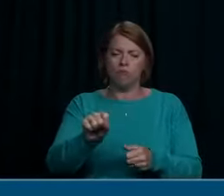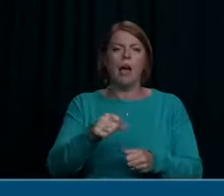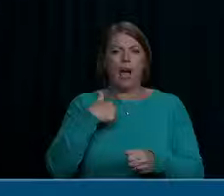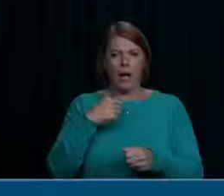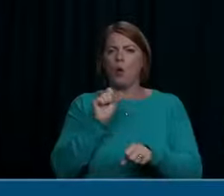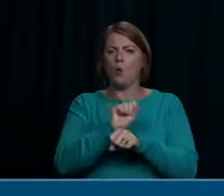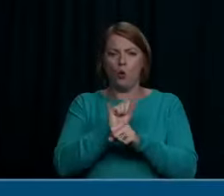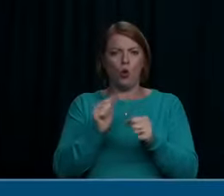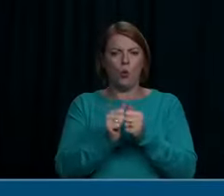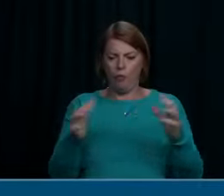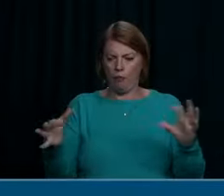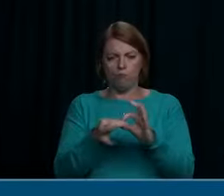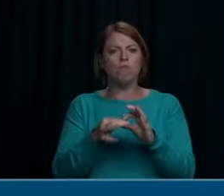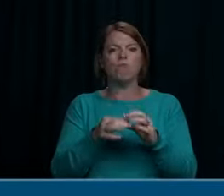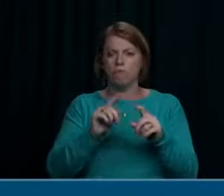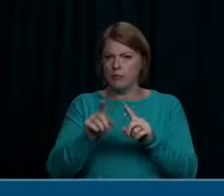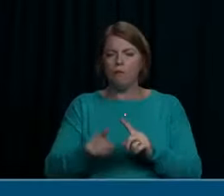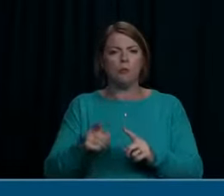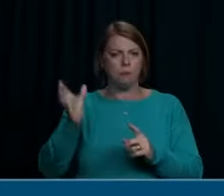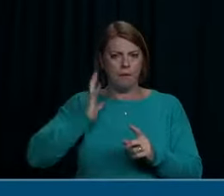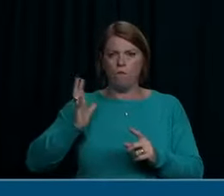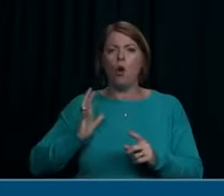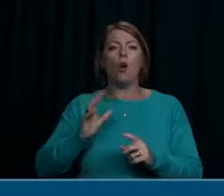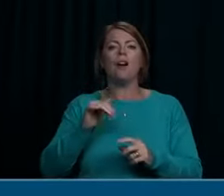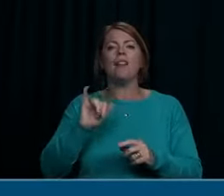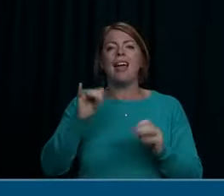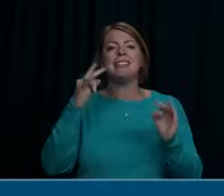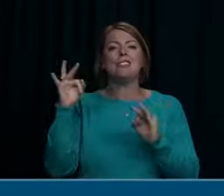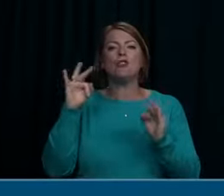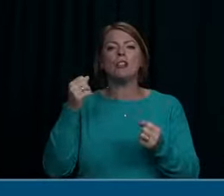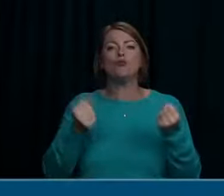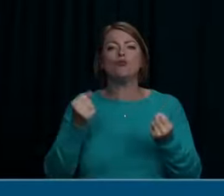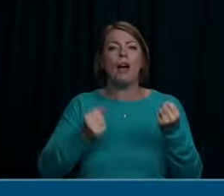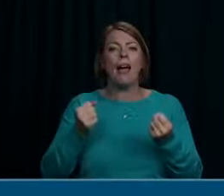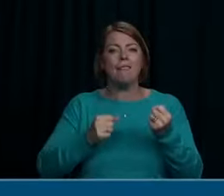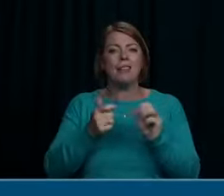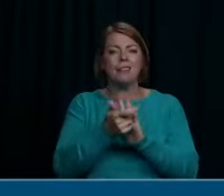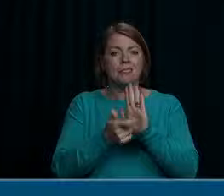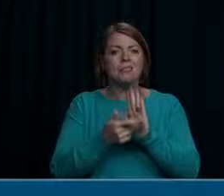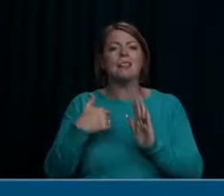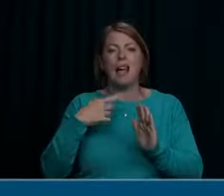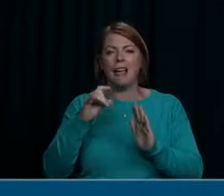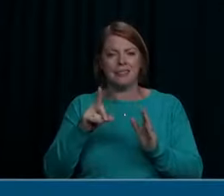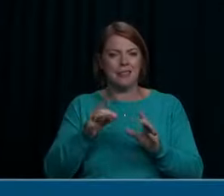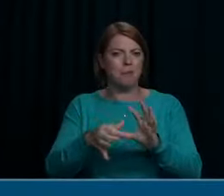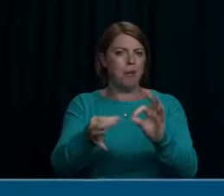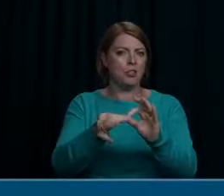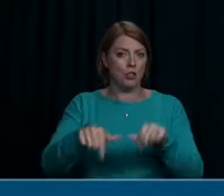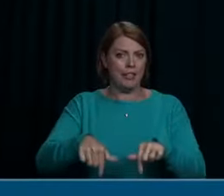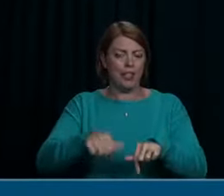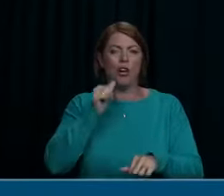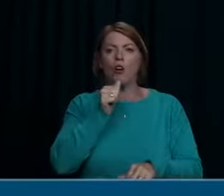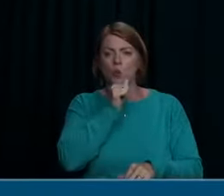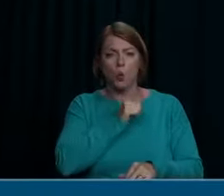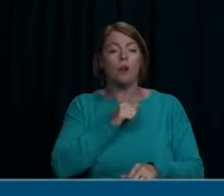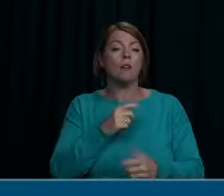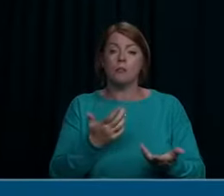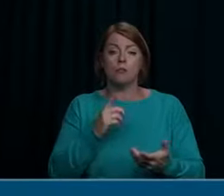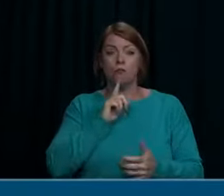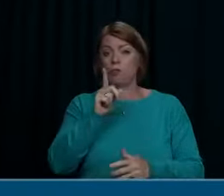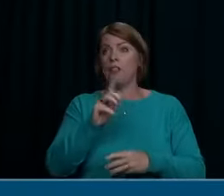measures before, the distracted driving ordinance. I was told years ago when I brought that up here in the state of Arizona, The reality ends